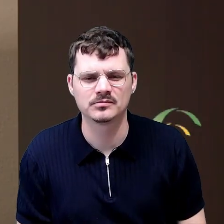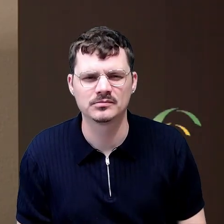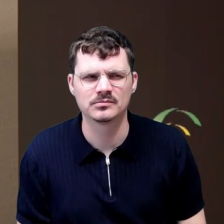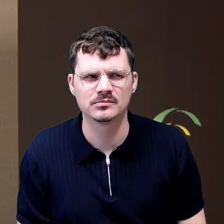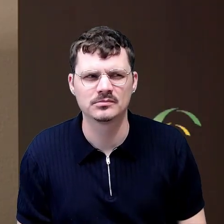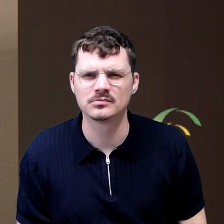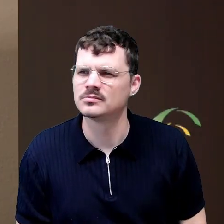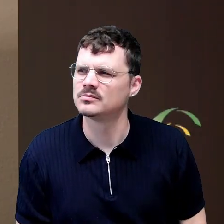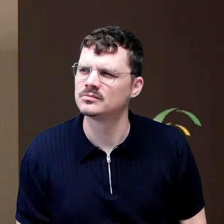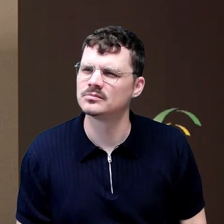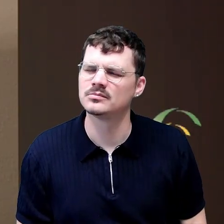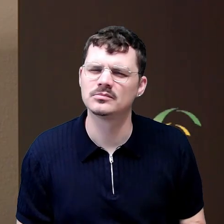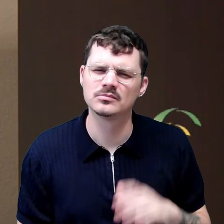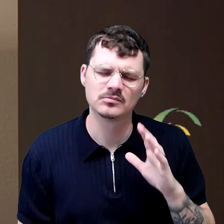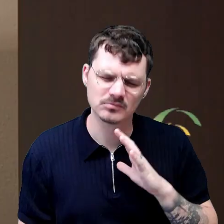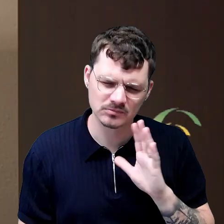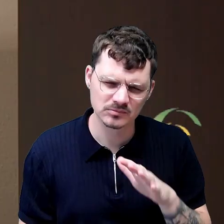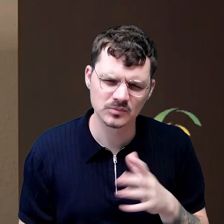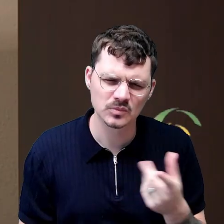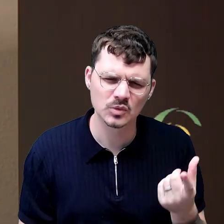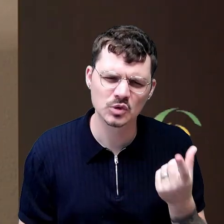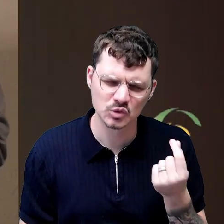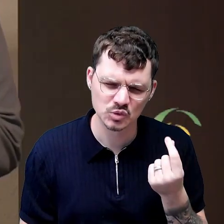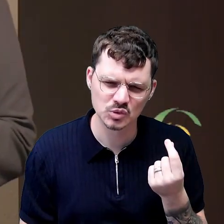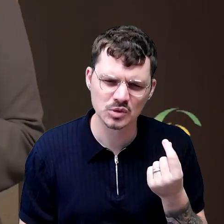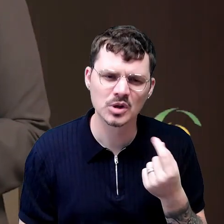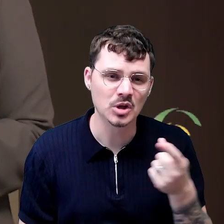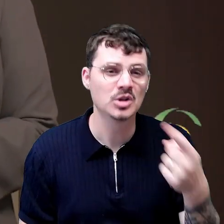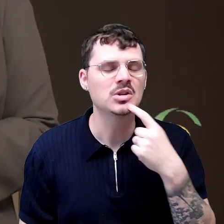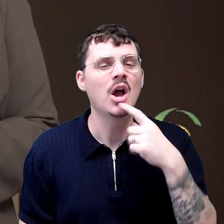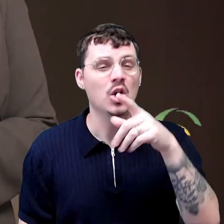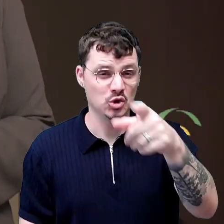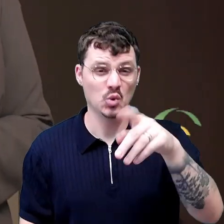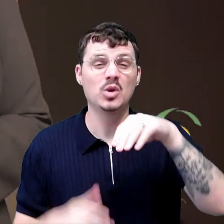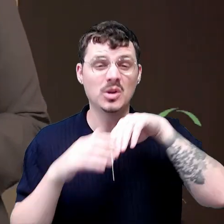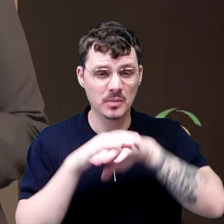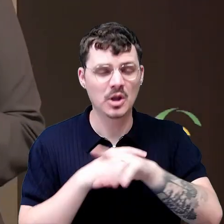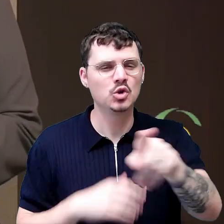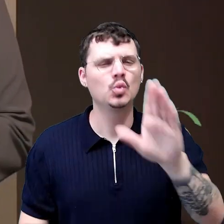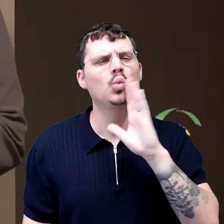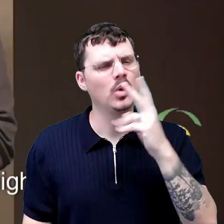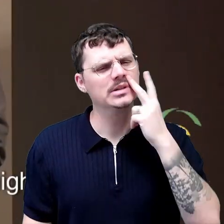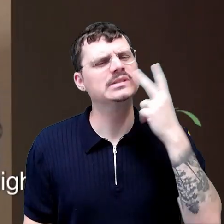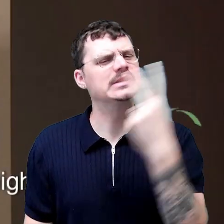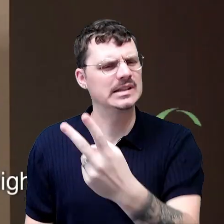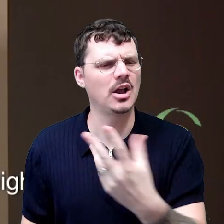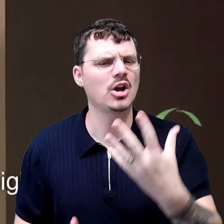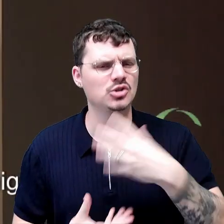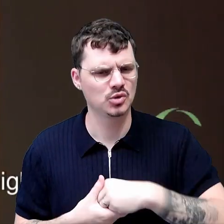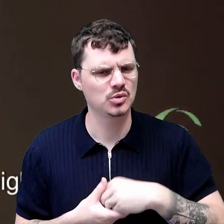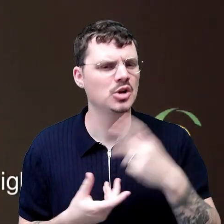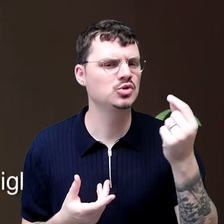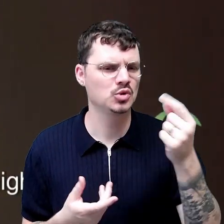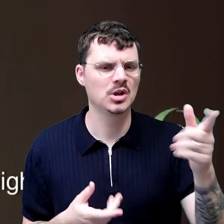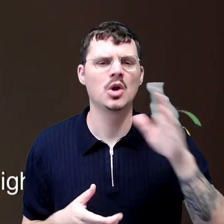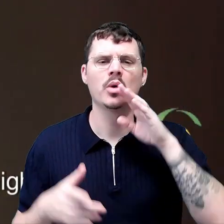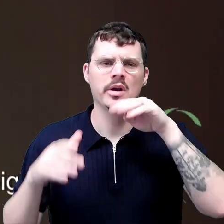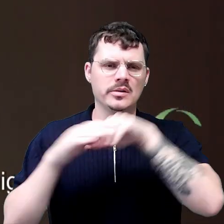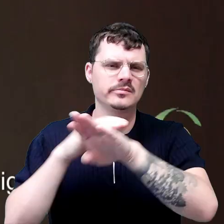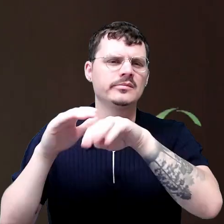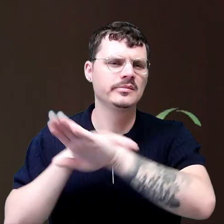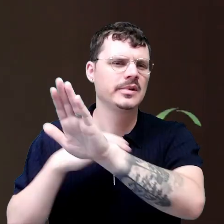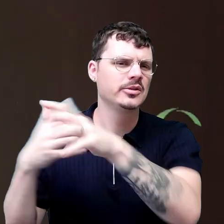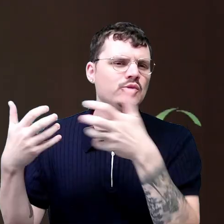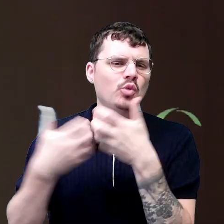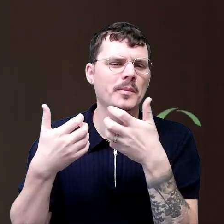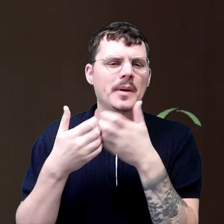Well, what is it that he actually does? He walks into his house, you'll see the autism. He walks into his housemates' bedrooms at